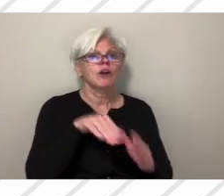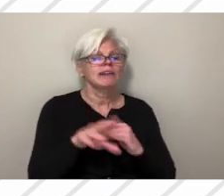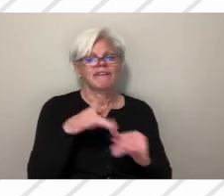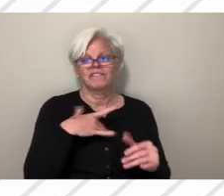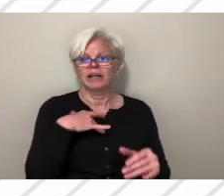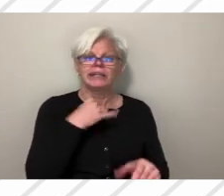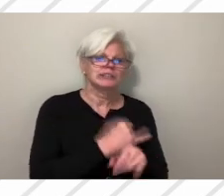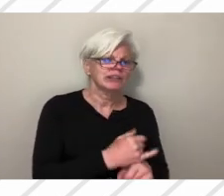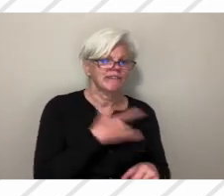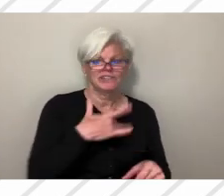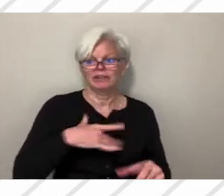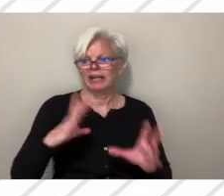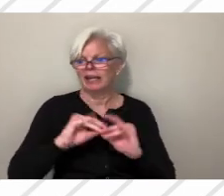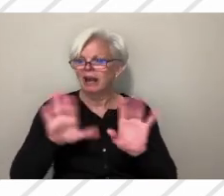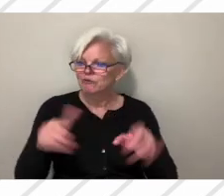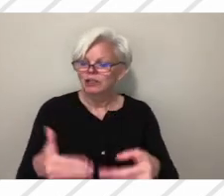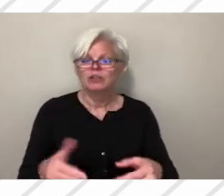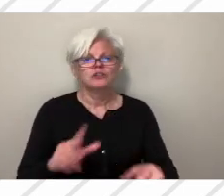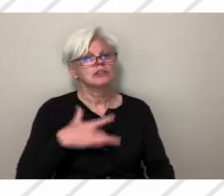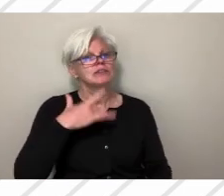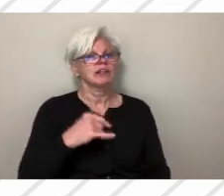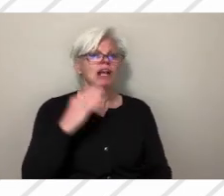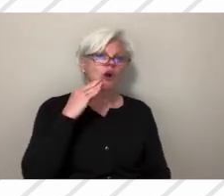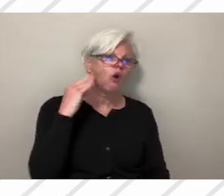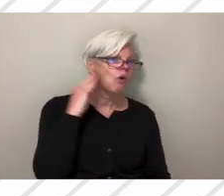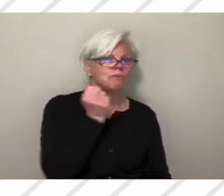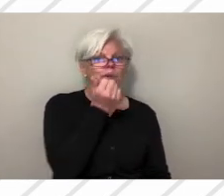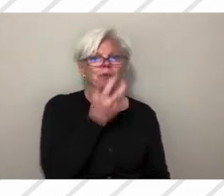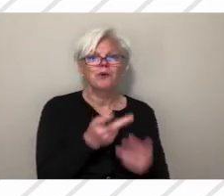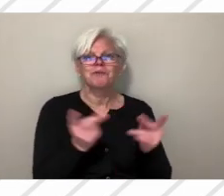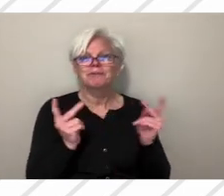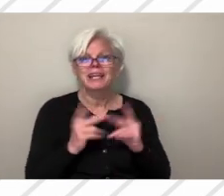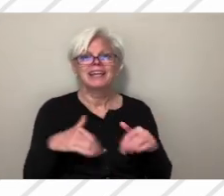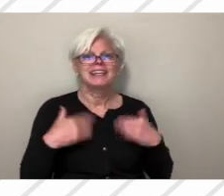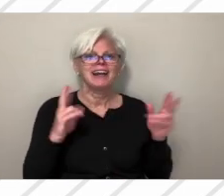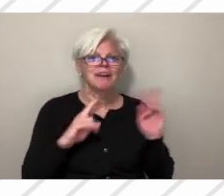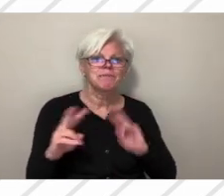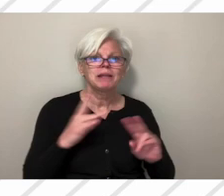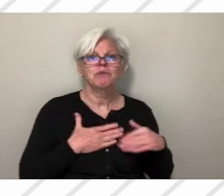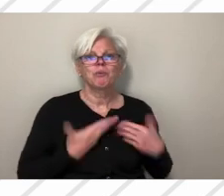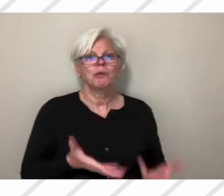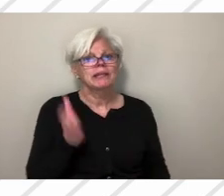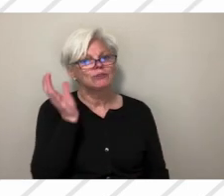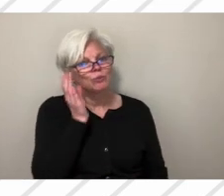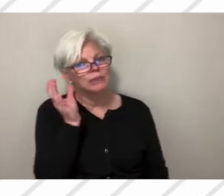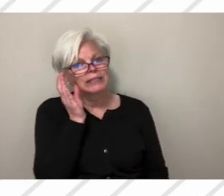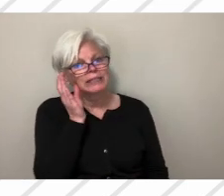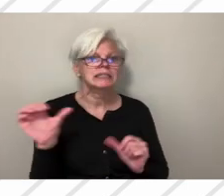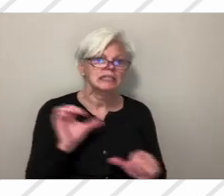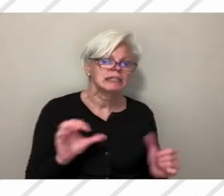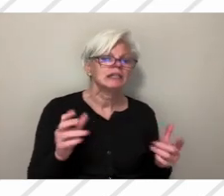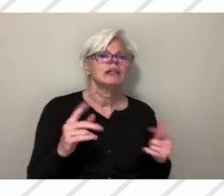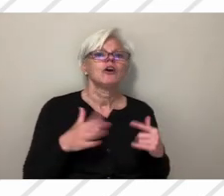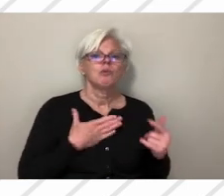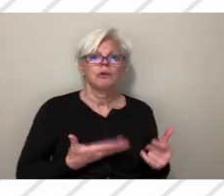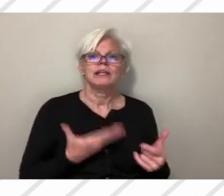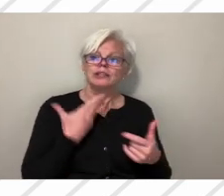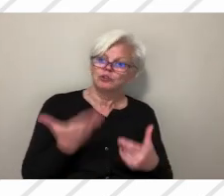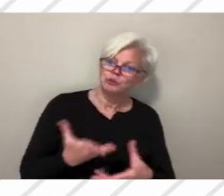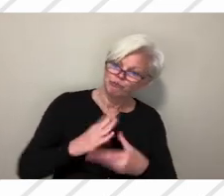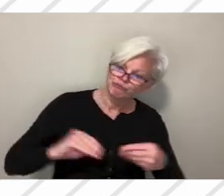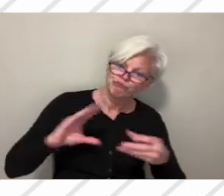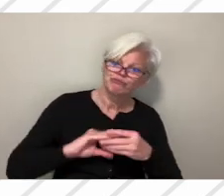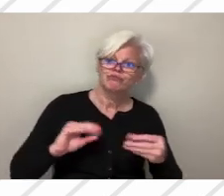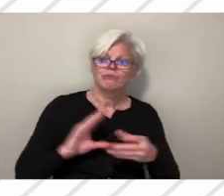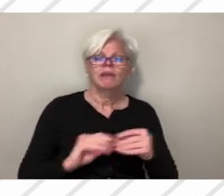conference room. It just feels like a home, a warm place where there's young people that are willing to listen to you, that are willing to share their story with you, and you